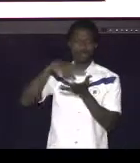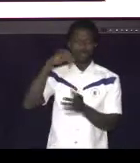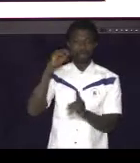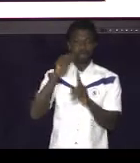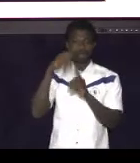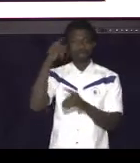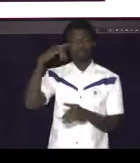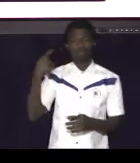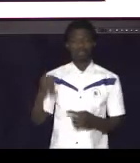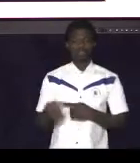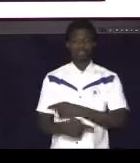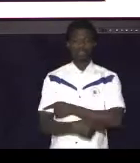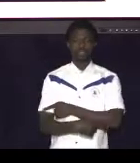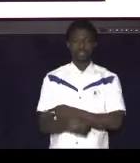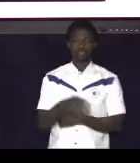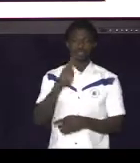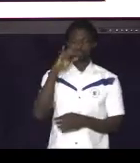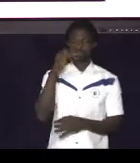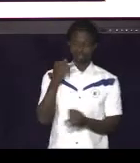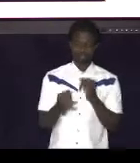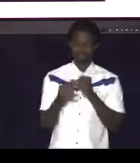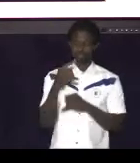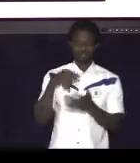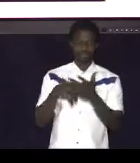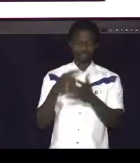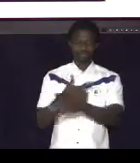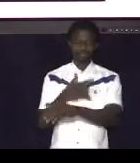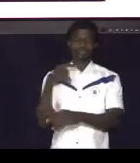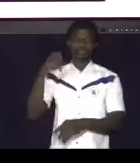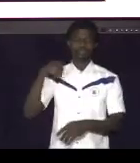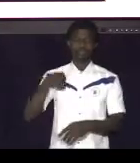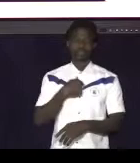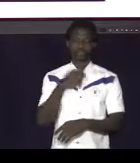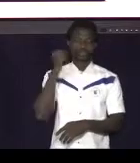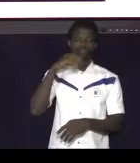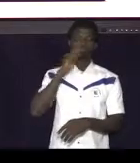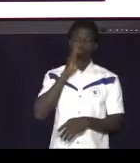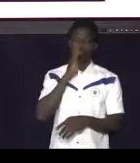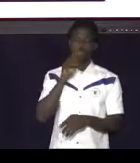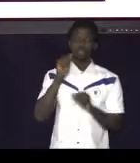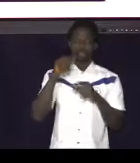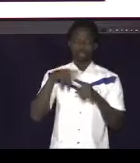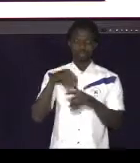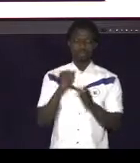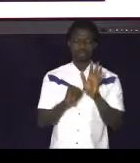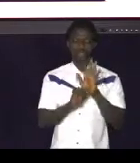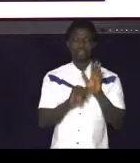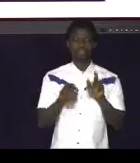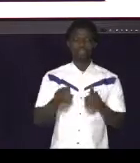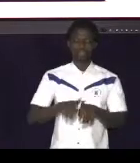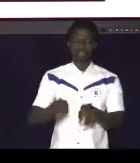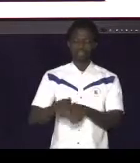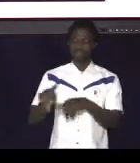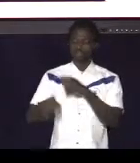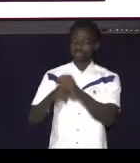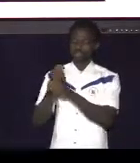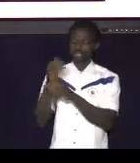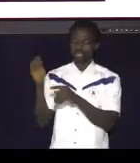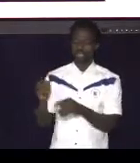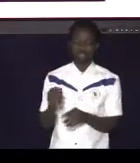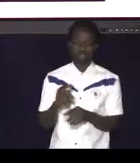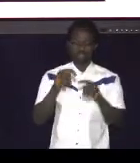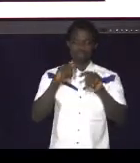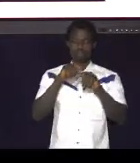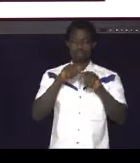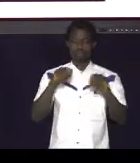for today? By the end of this lesson, we should be able to identify different types of triangles based on their properties. Of course, we